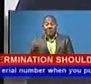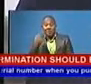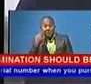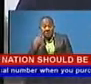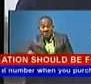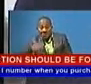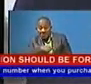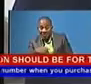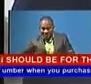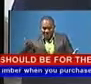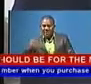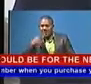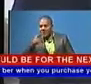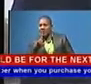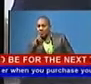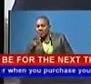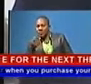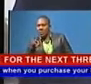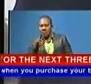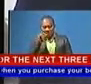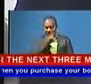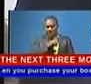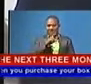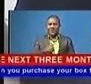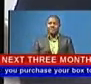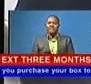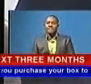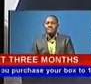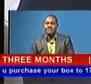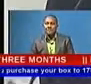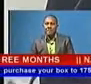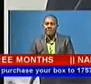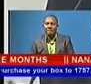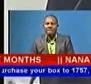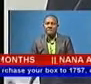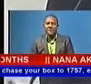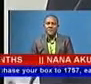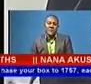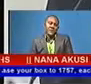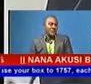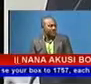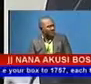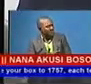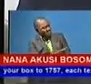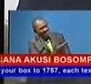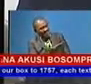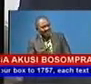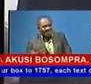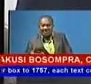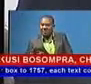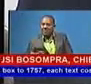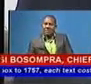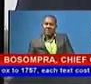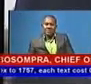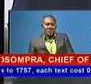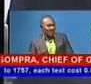saying is true or not, because it goes to the credibility of the witness. They will not be overreached by the tendering of this document because